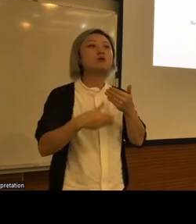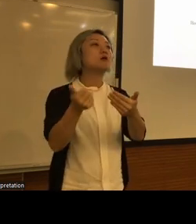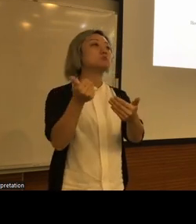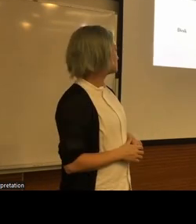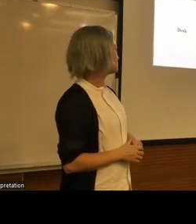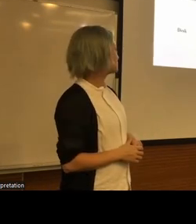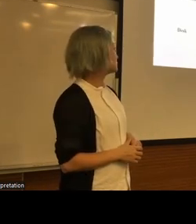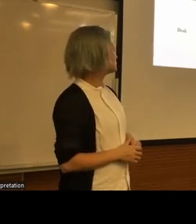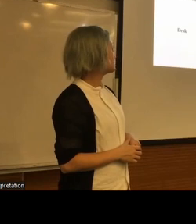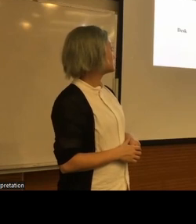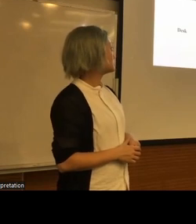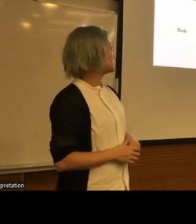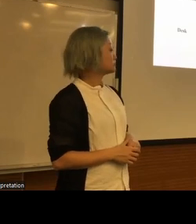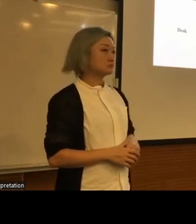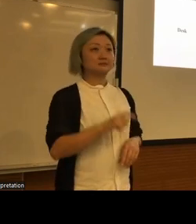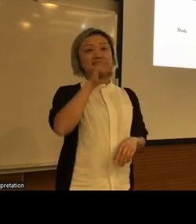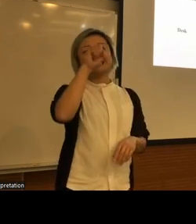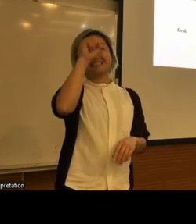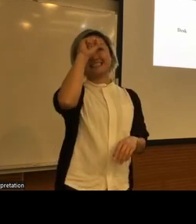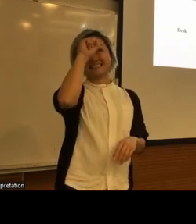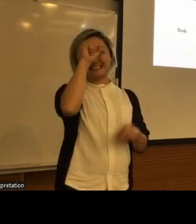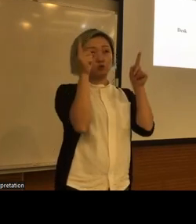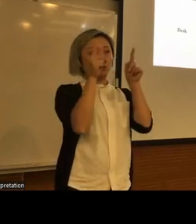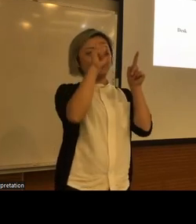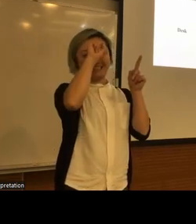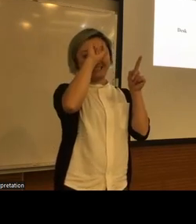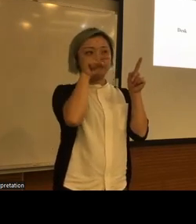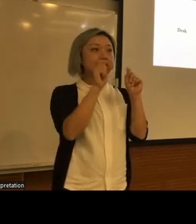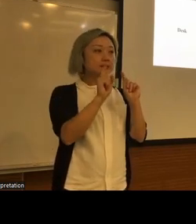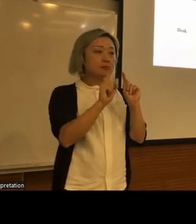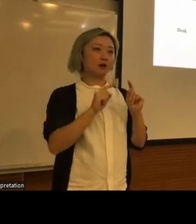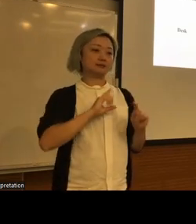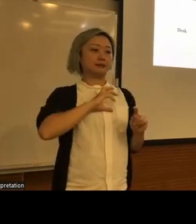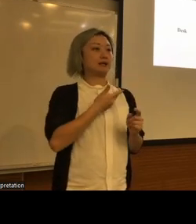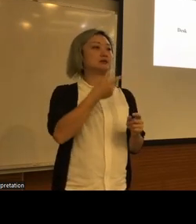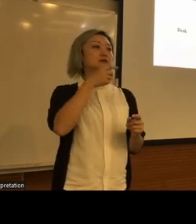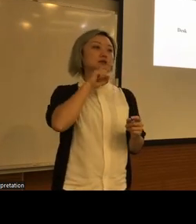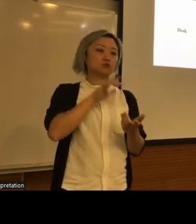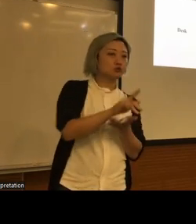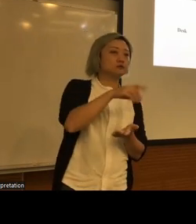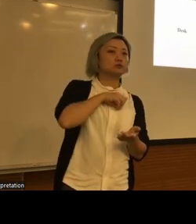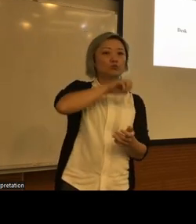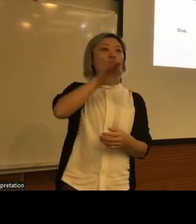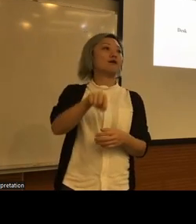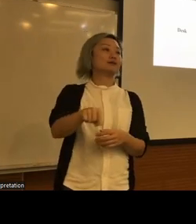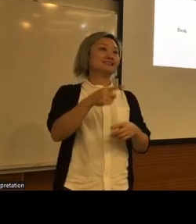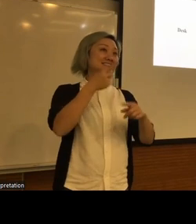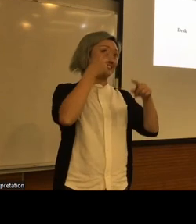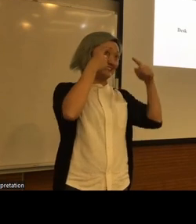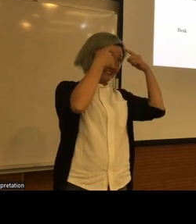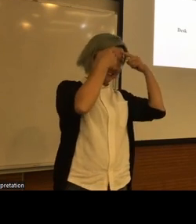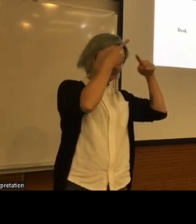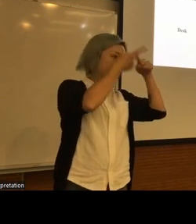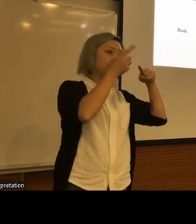memory. Working memory is a psychological construct. It's not something real.